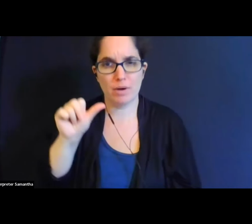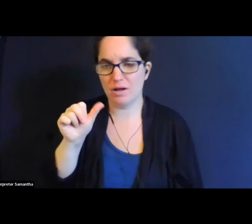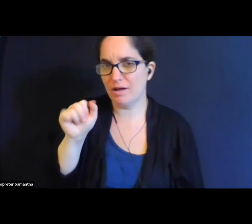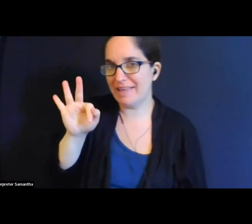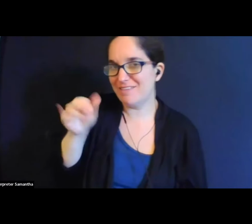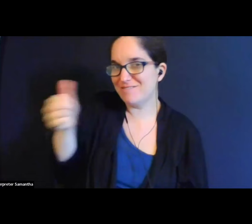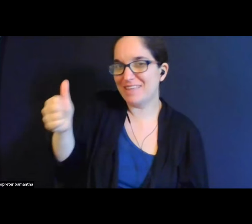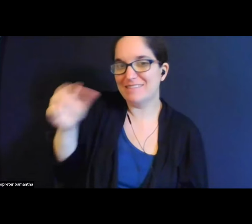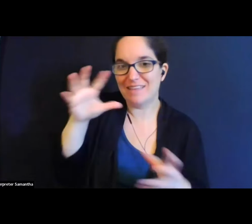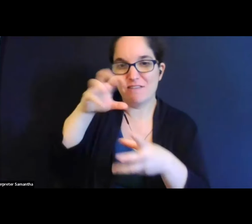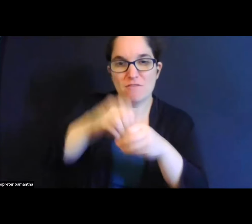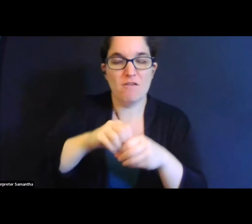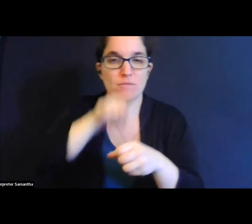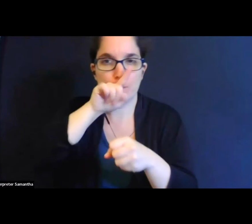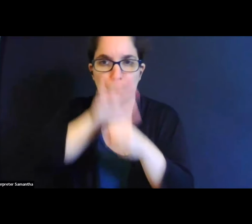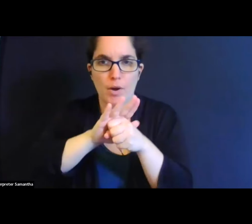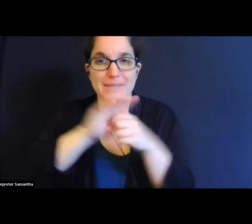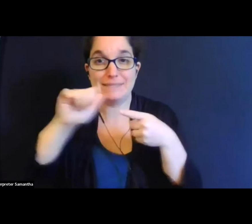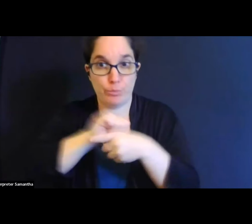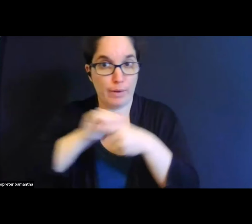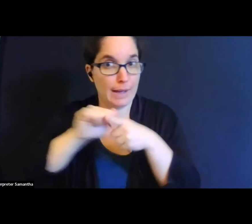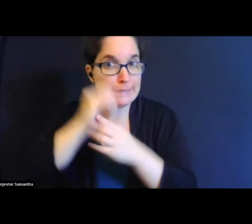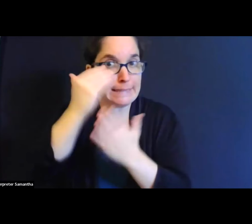promising practice list.